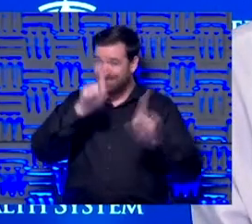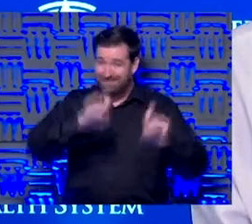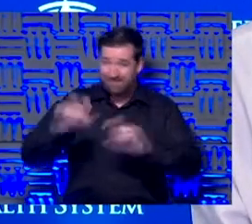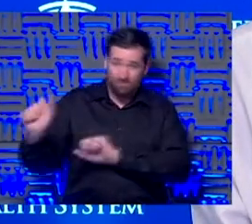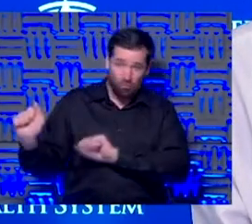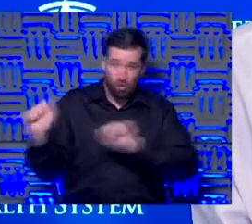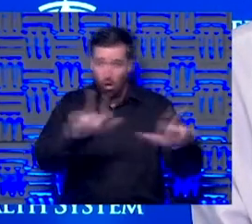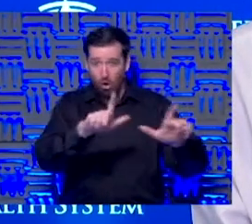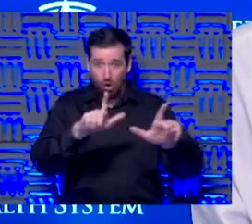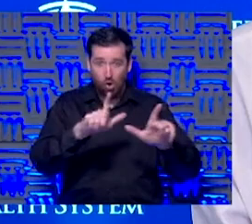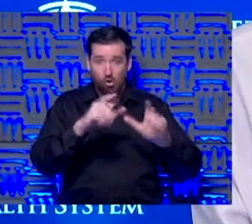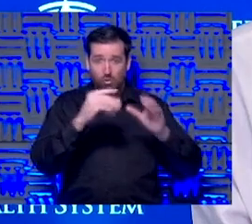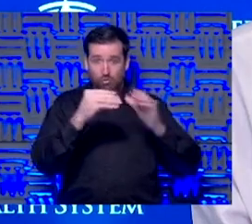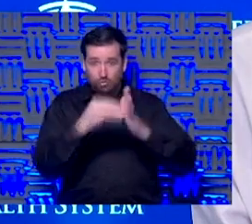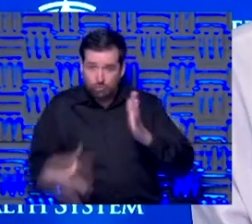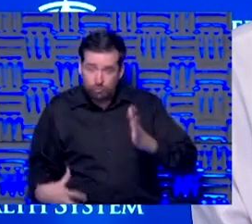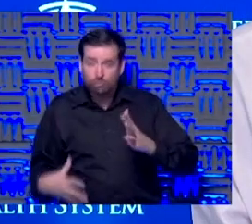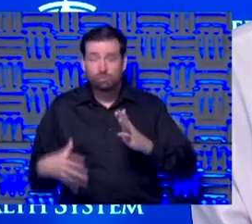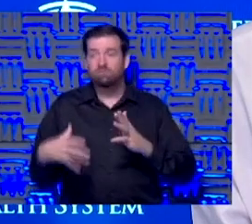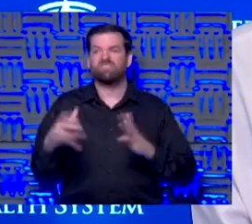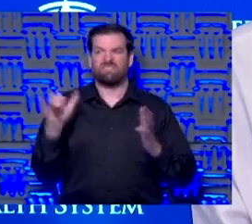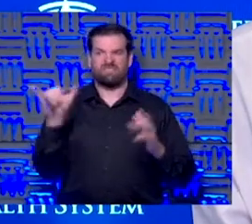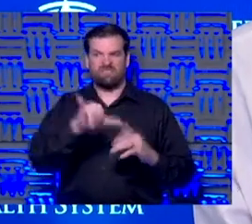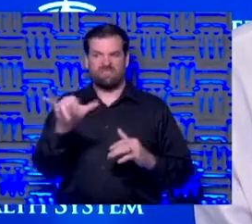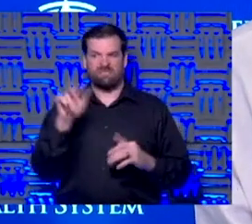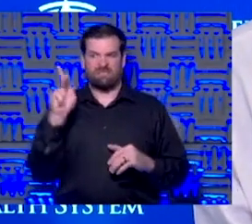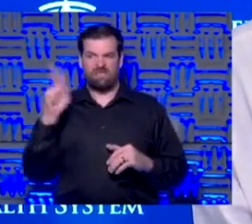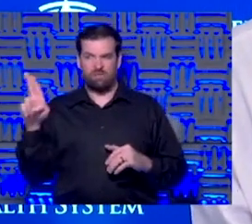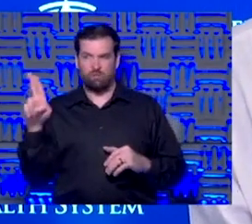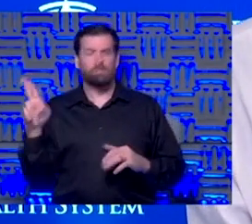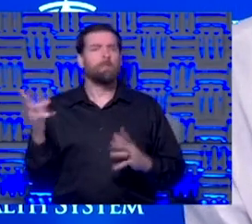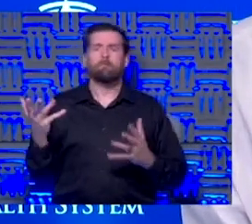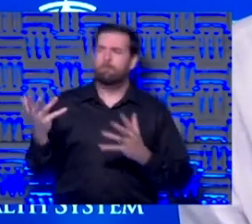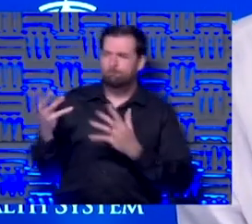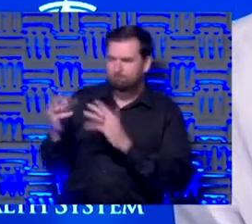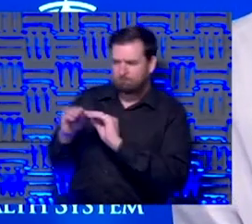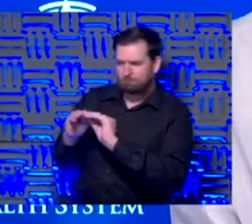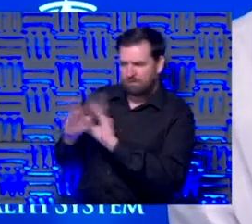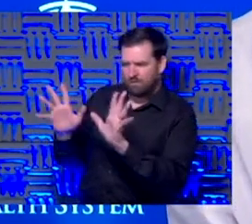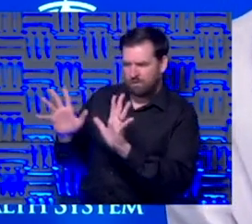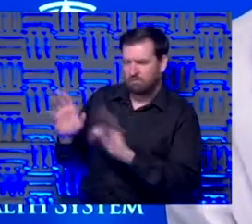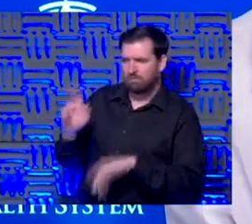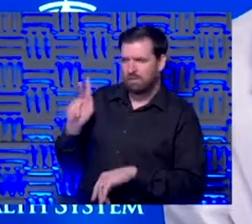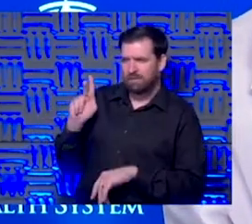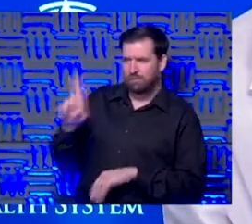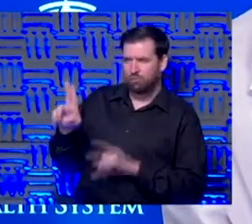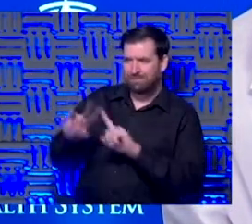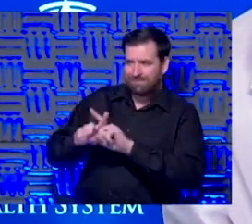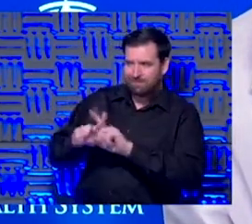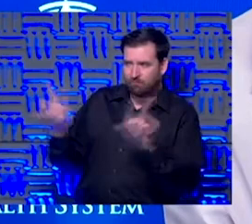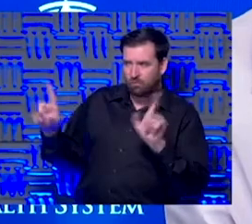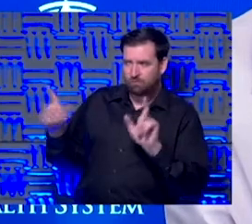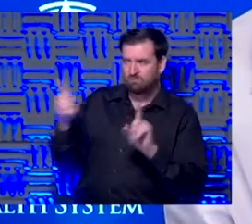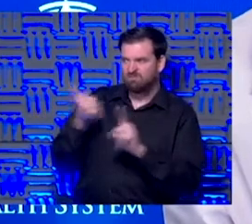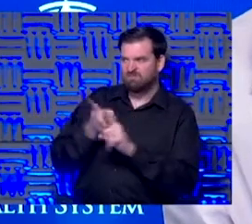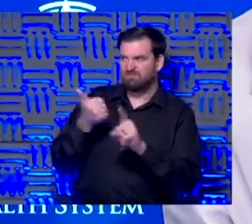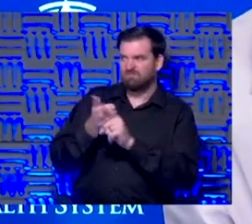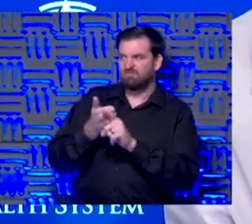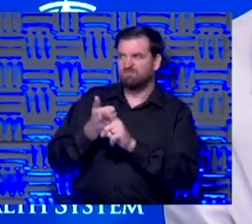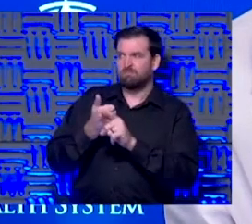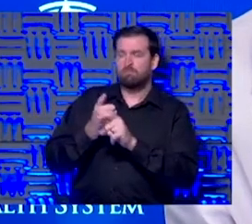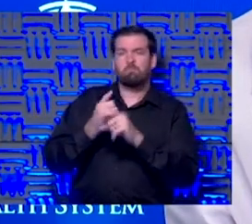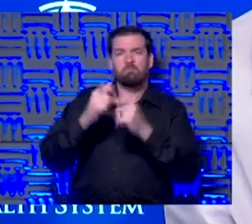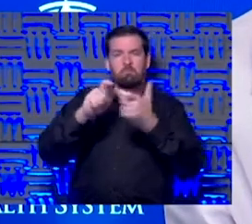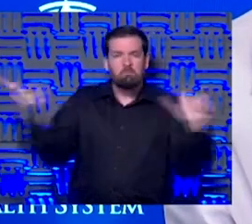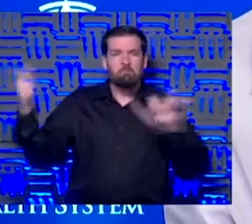and staff similar to what KU is doing? So let's clarify, though. KU is a little different story because KU represents a mass